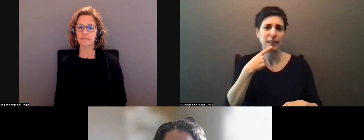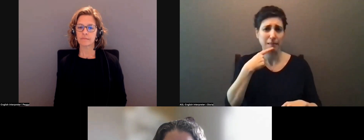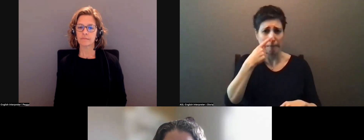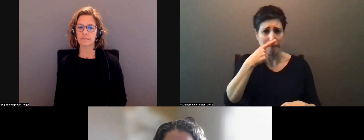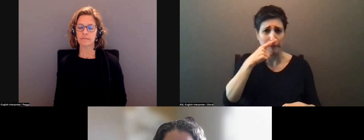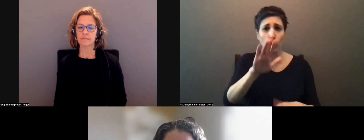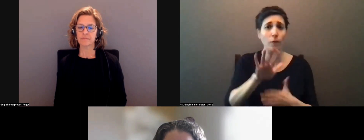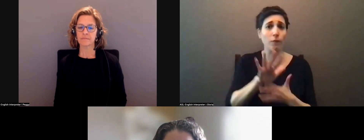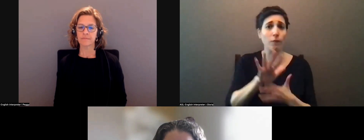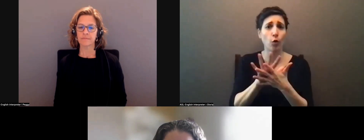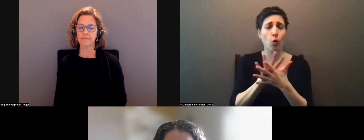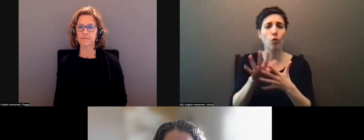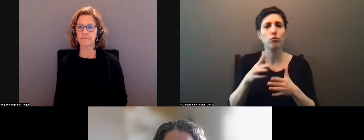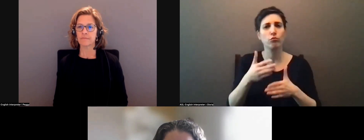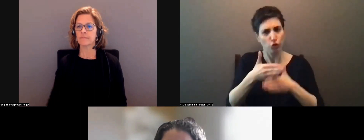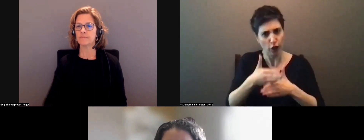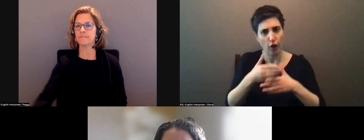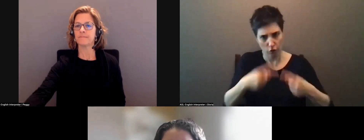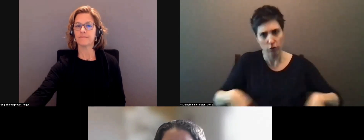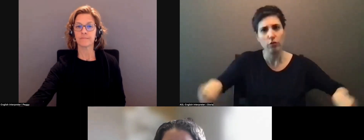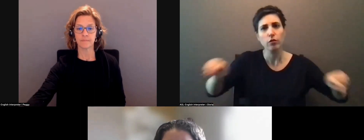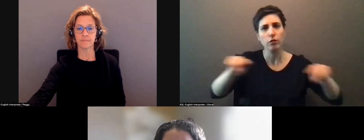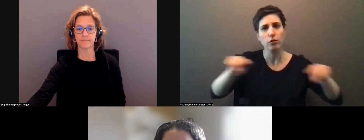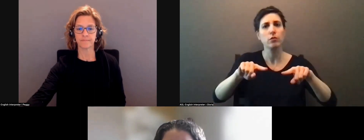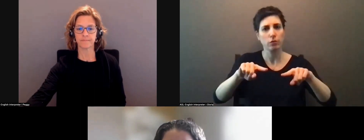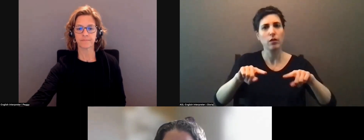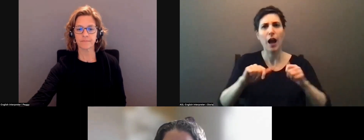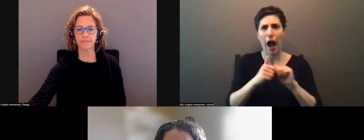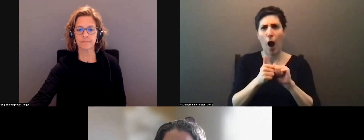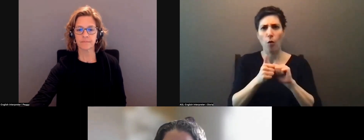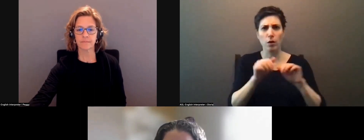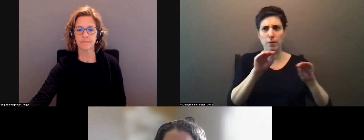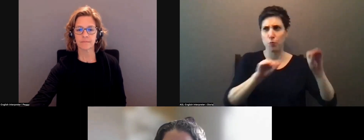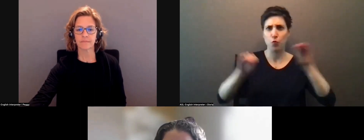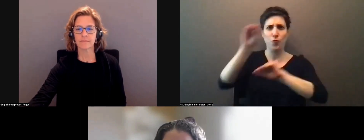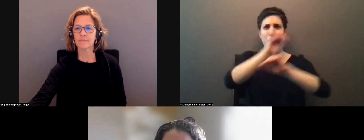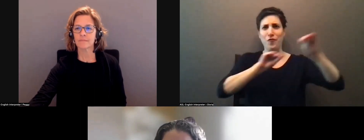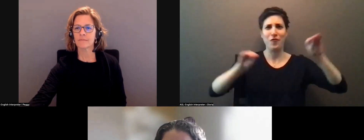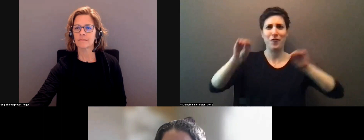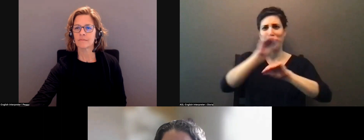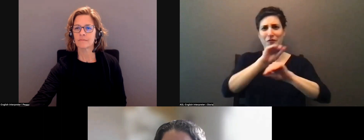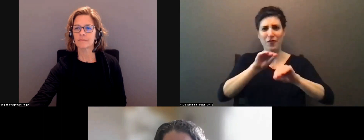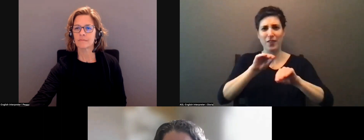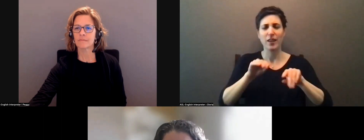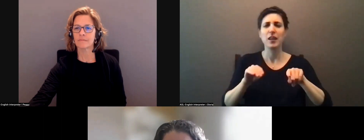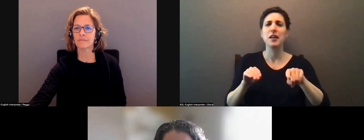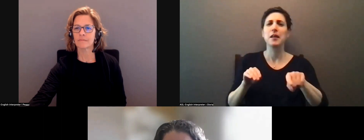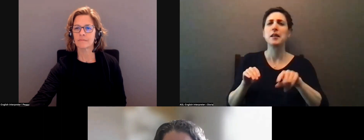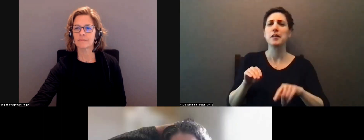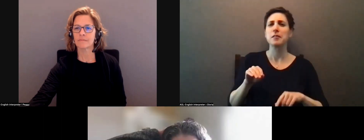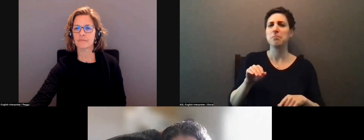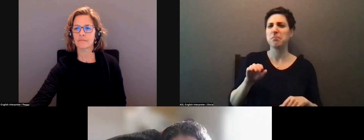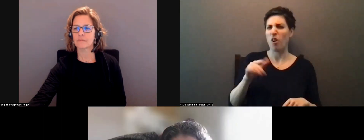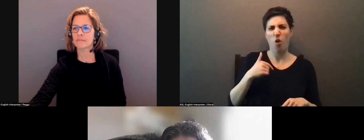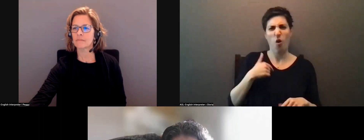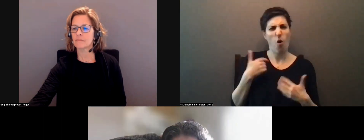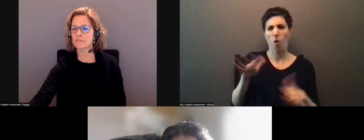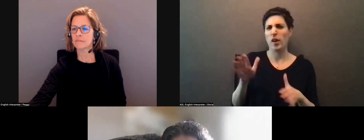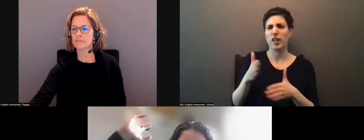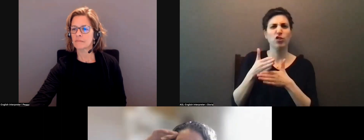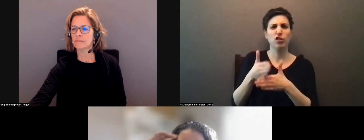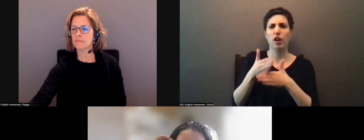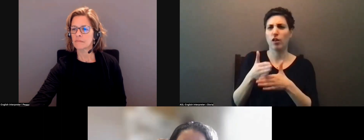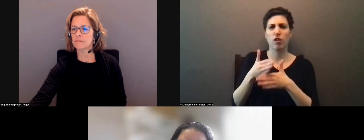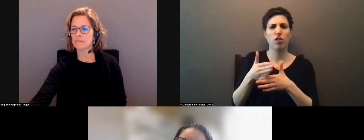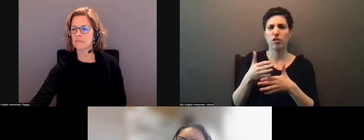of video around moving the buckets, the planner. Yeah, I don't think there's anything that I haven't shared already about what we're trying to do, or